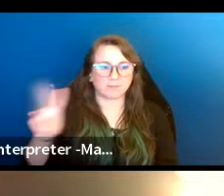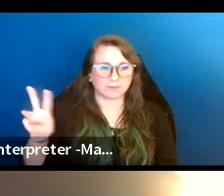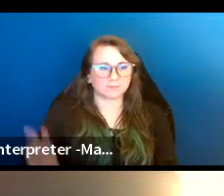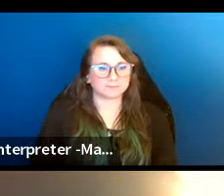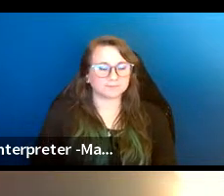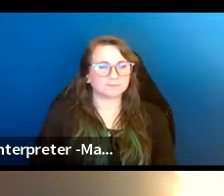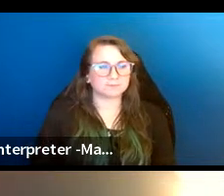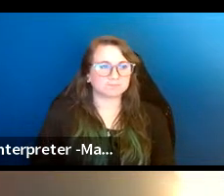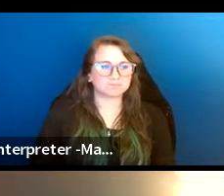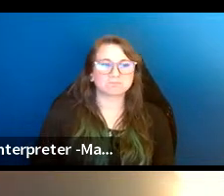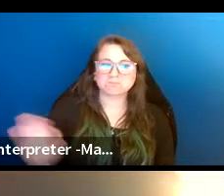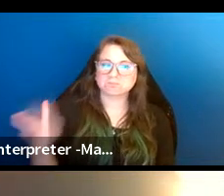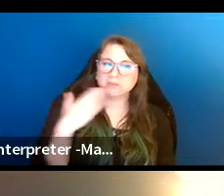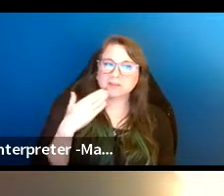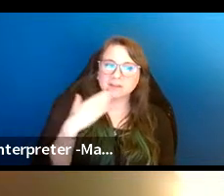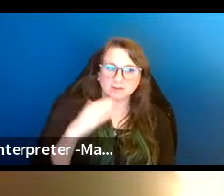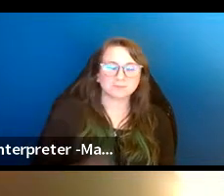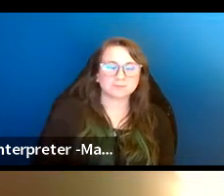Thank you, Commissioner.